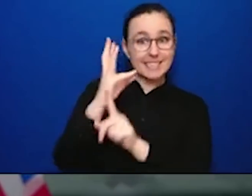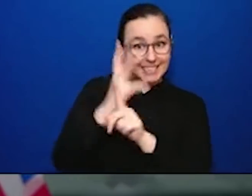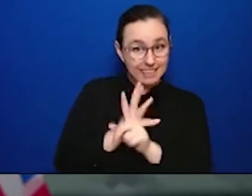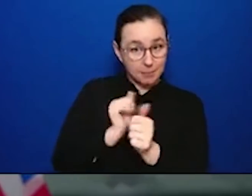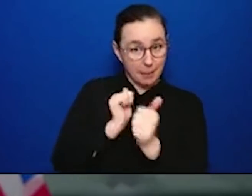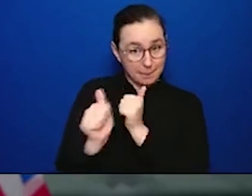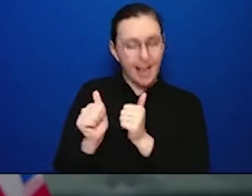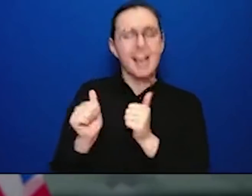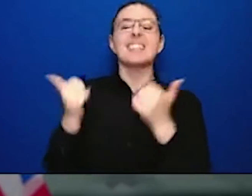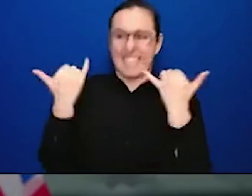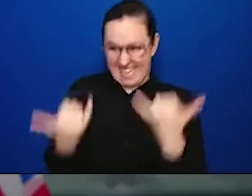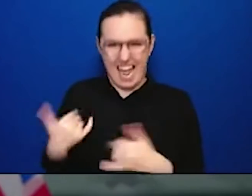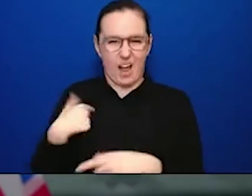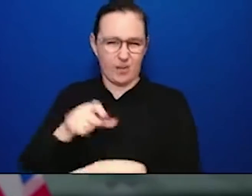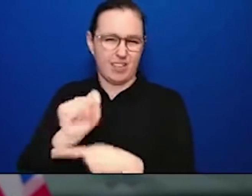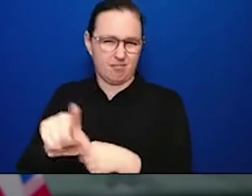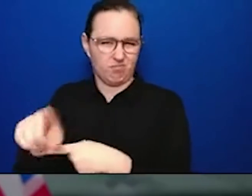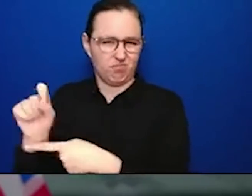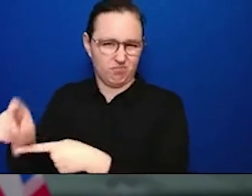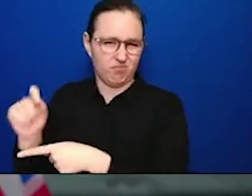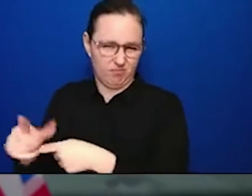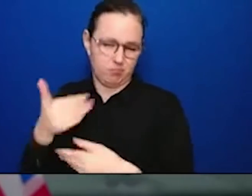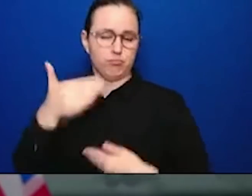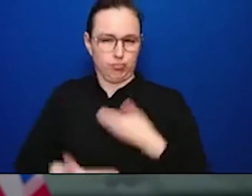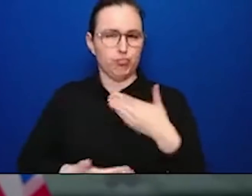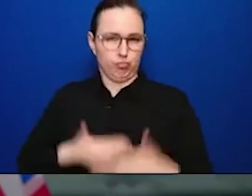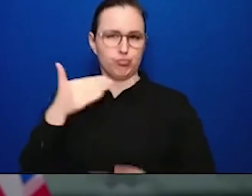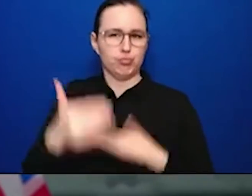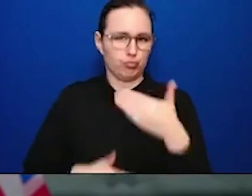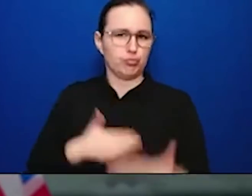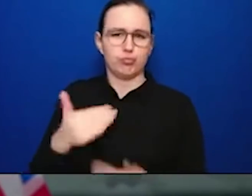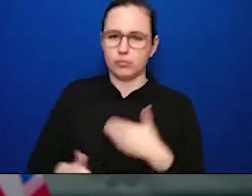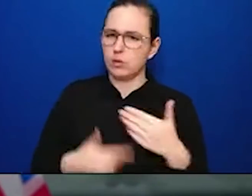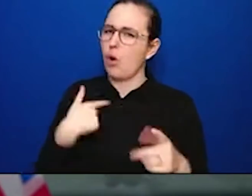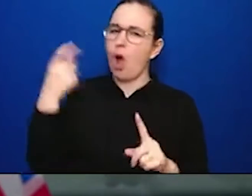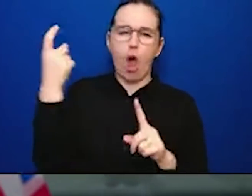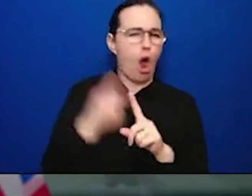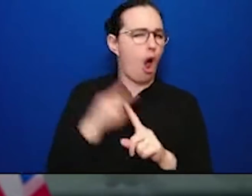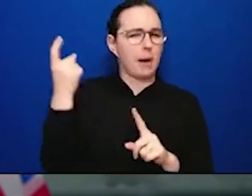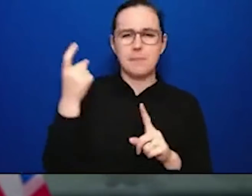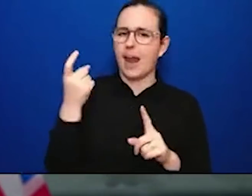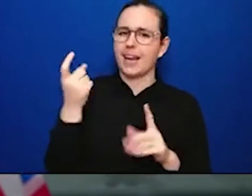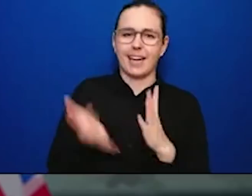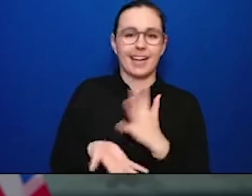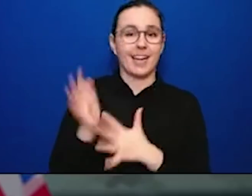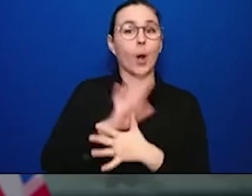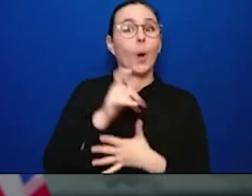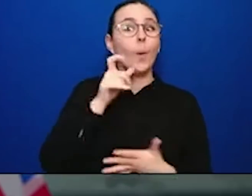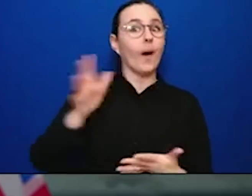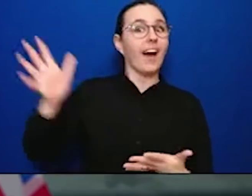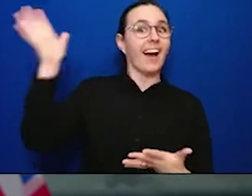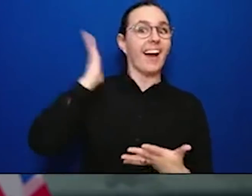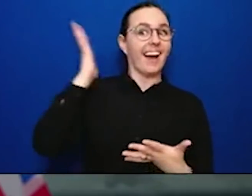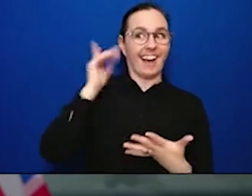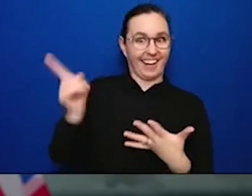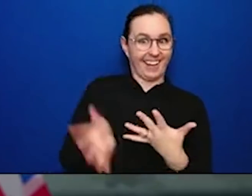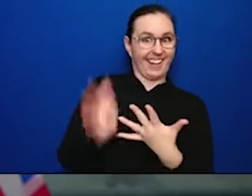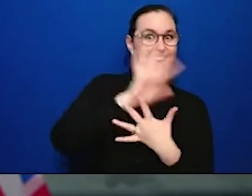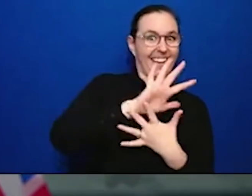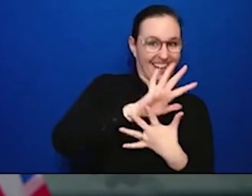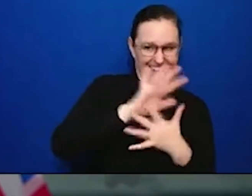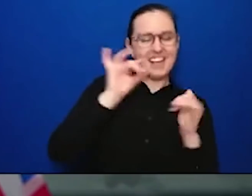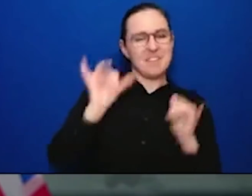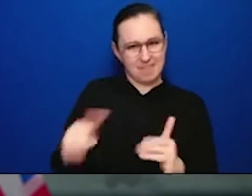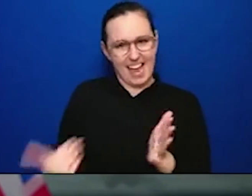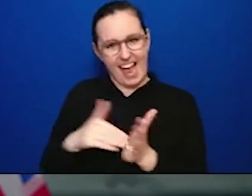and second doses of vaccine. So it automatically prioritizes those workers who were in those settings that were prioritized for getting